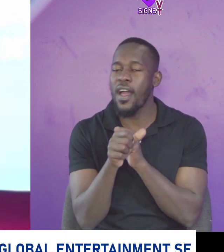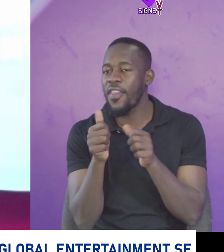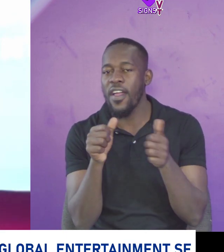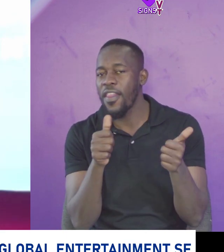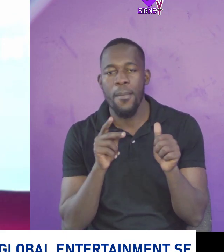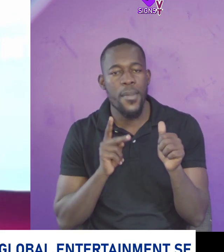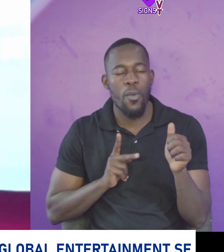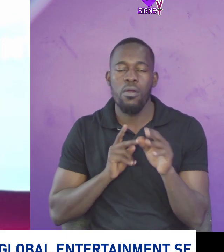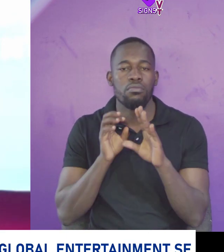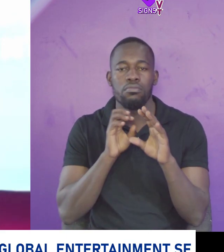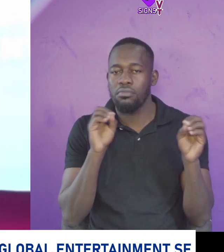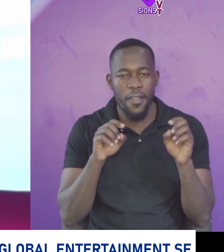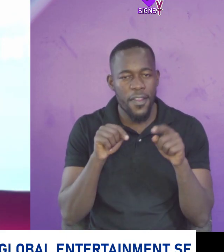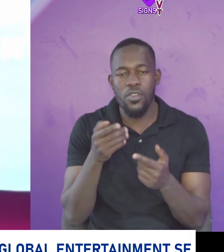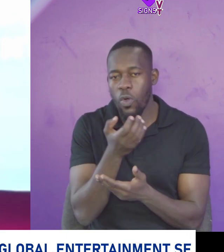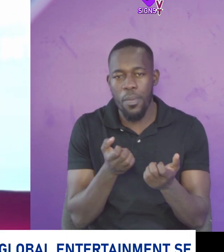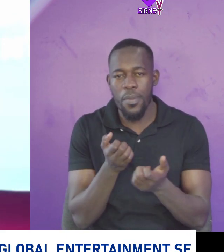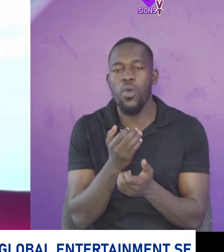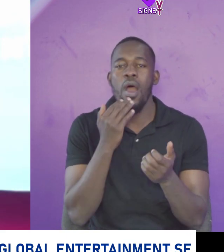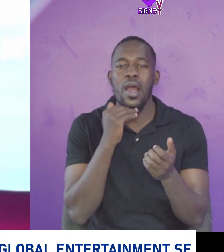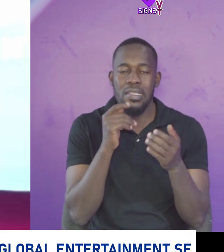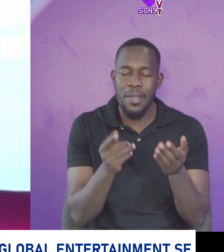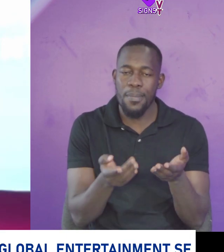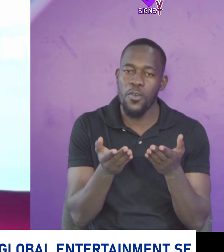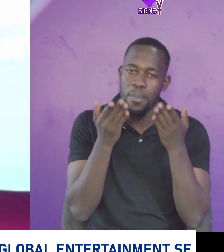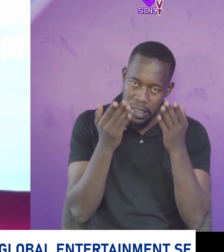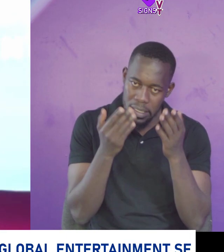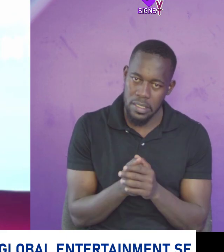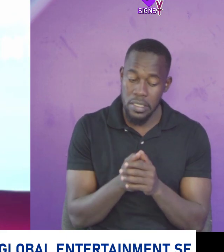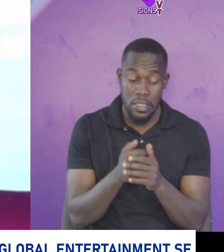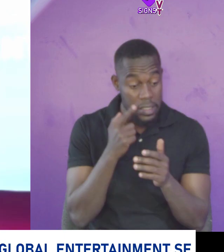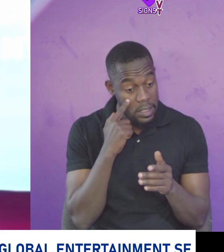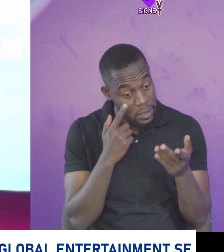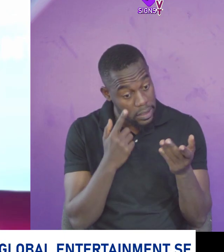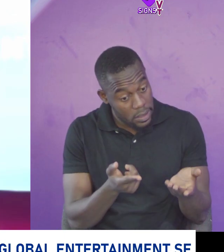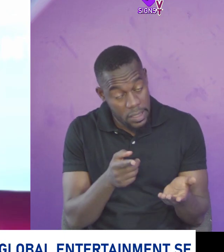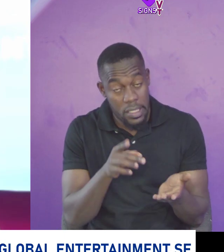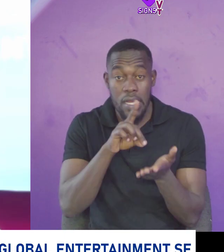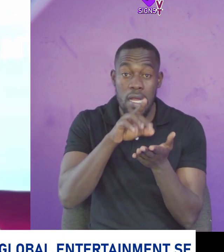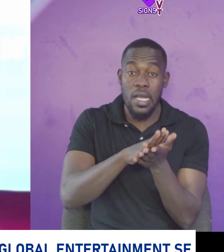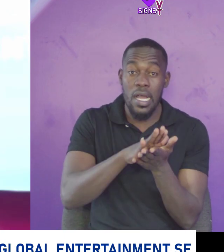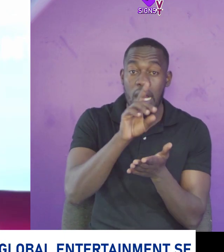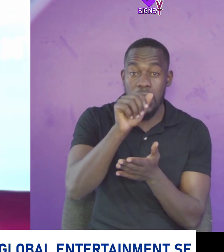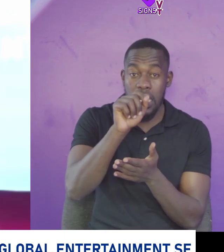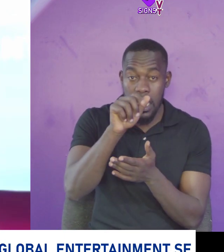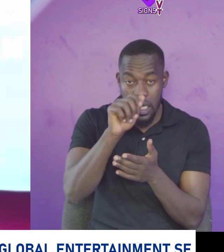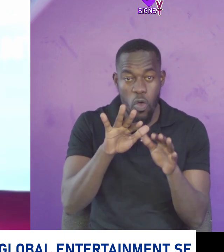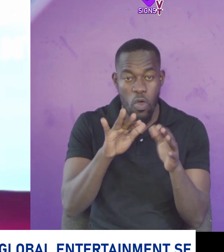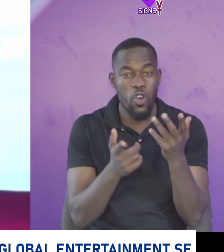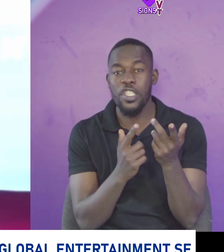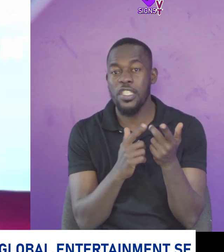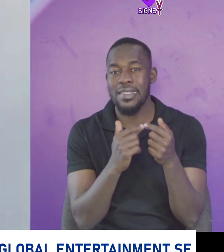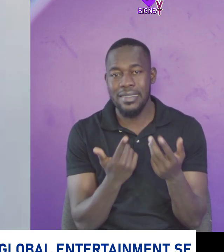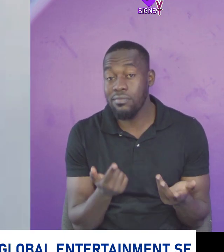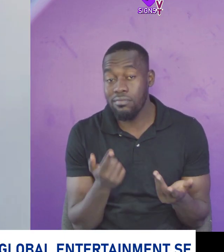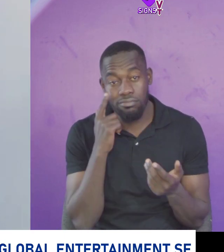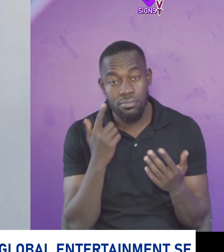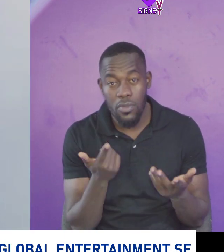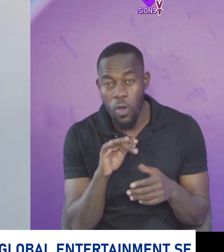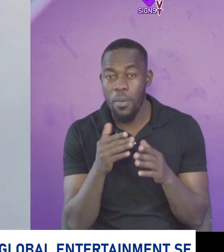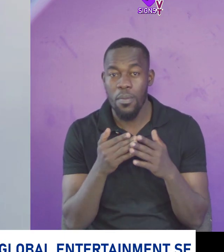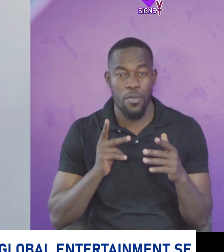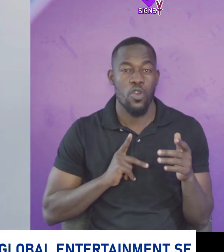an ecosystem, just like other economies. If you look at like logistics, everybody does their part, there's going to be success. You might